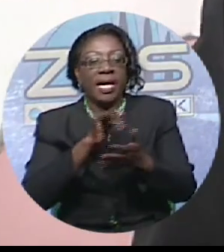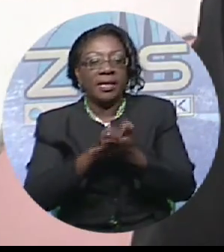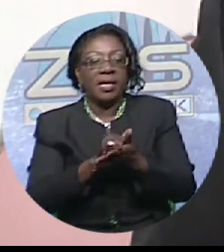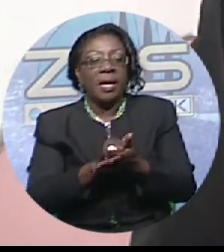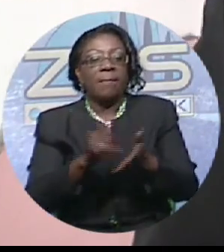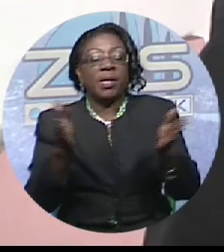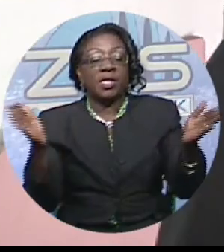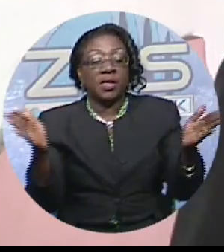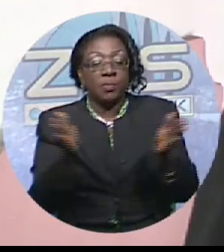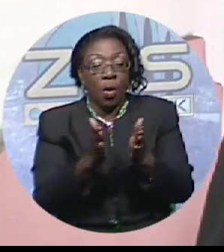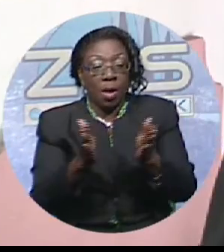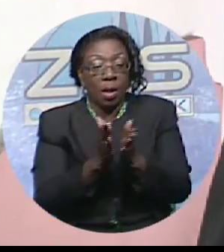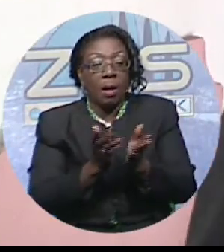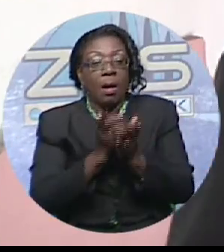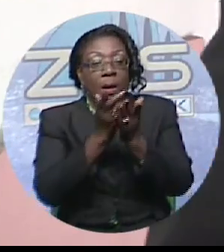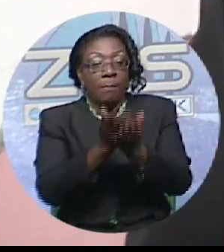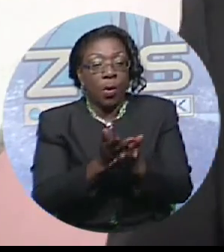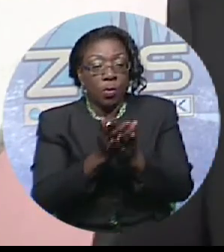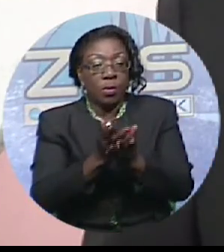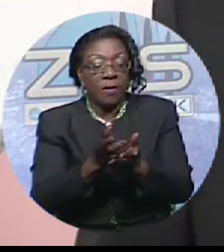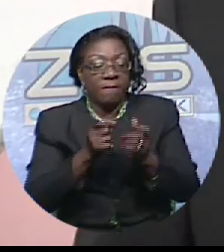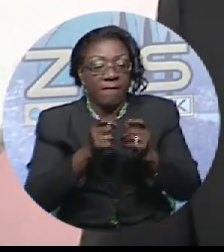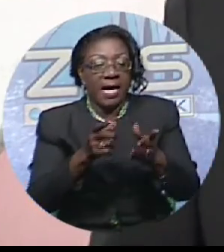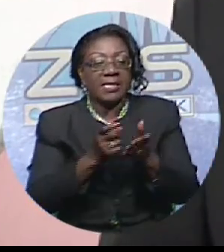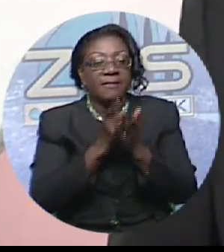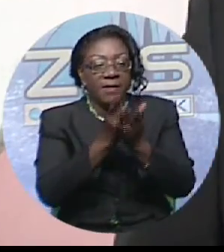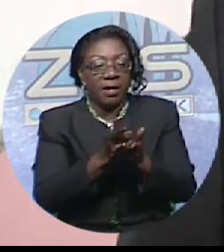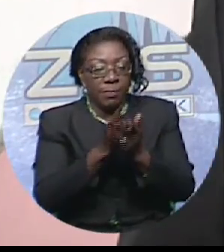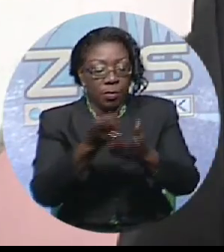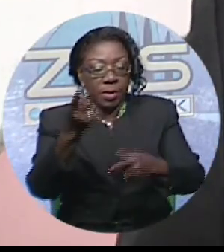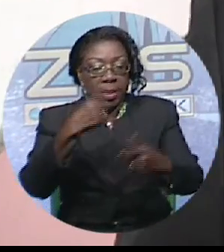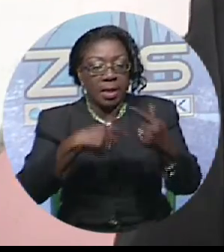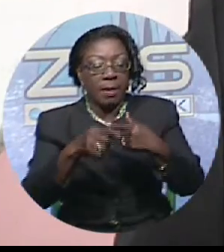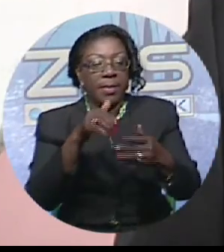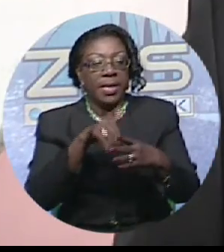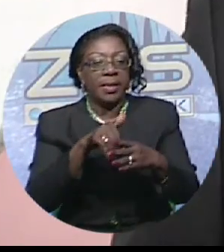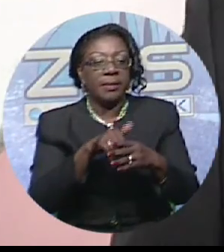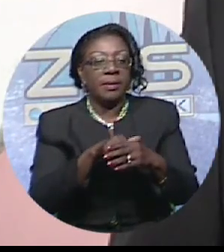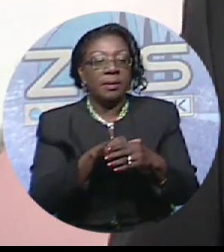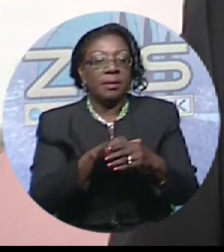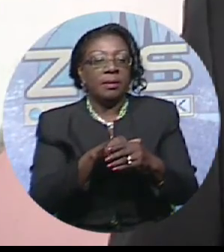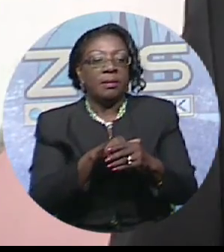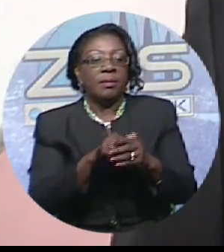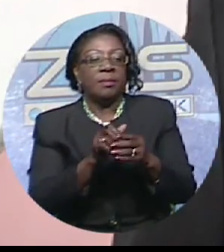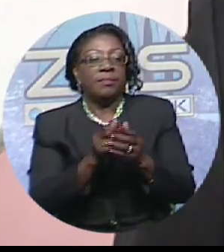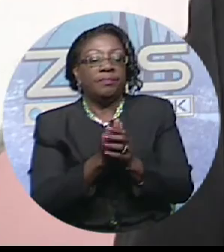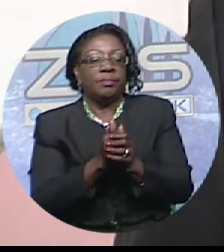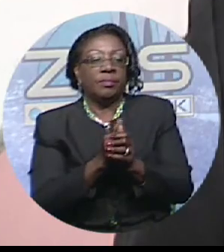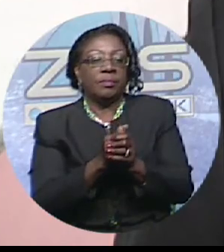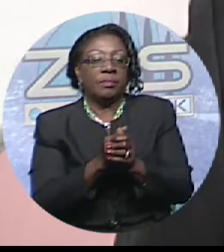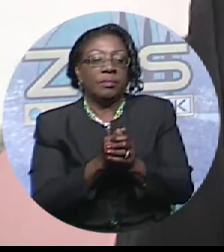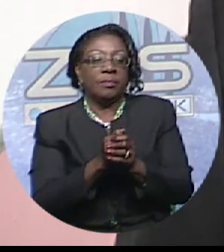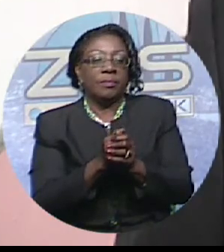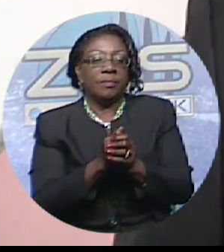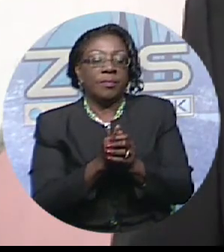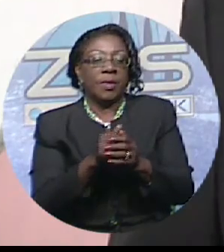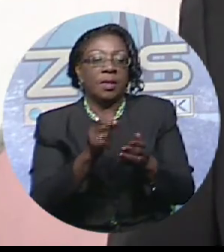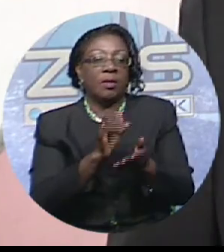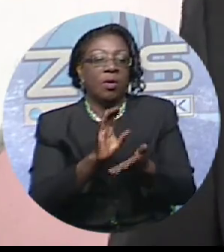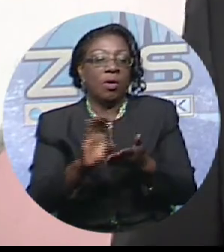the weather conditions, and of course heavy cost. Because if you're not running the vessel as regularly as you should, it's going to be a heavy cost to